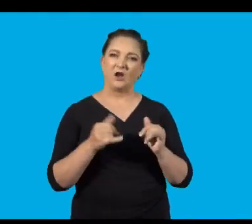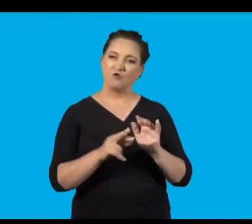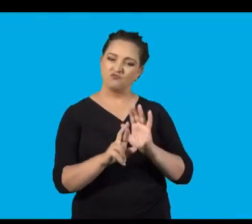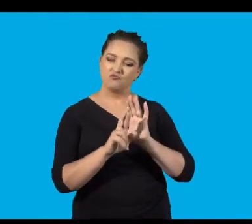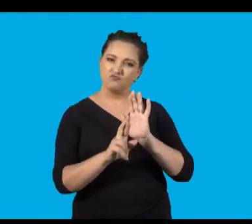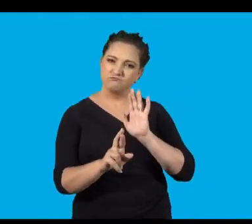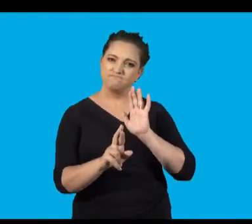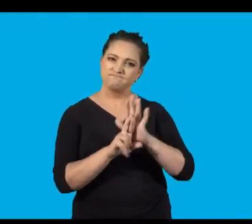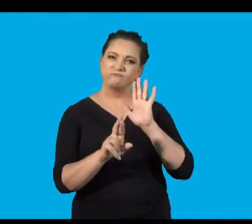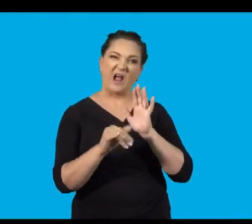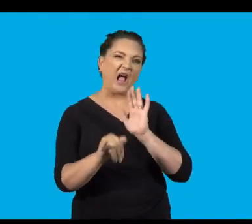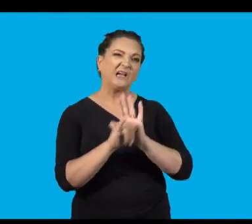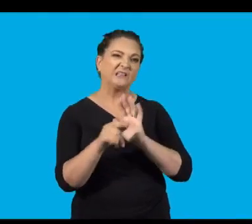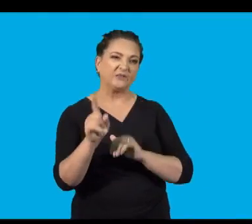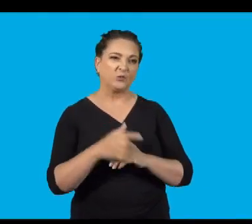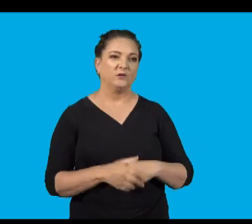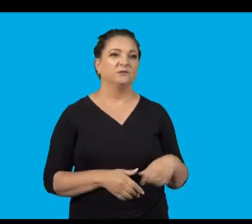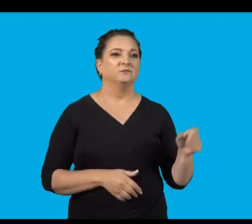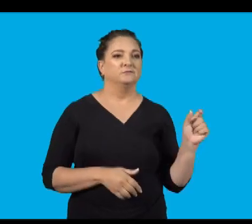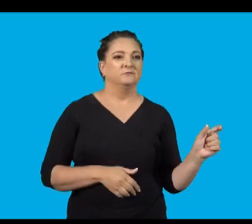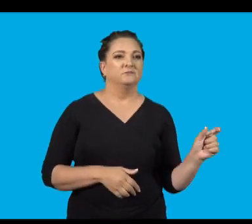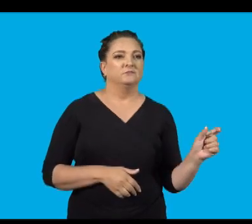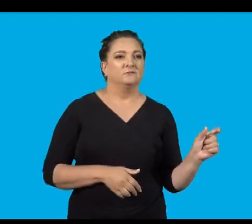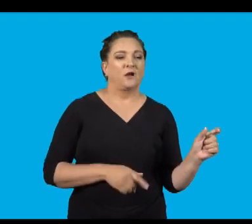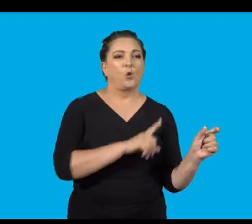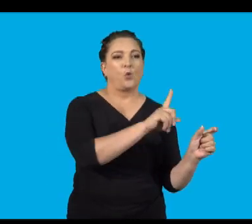and see what it identifies, all right?